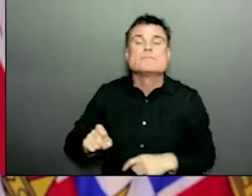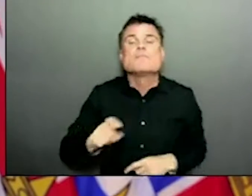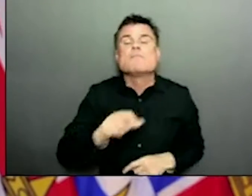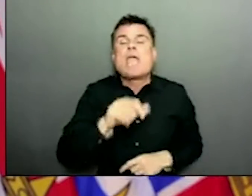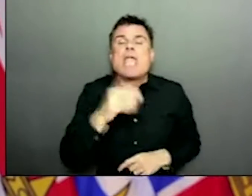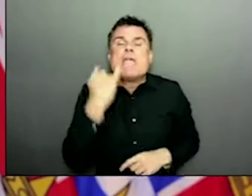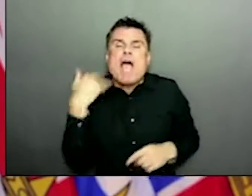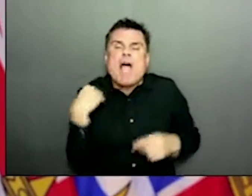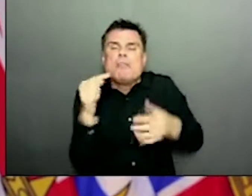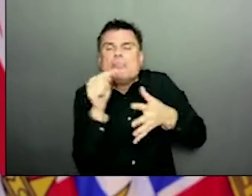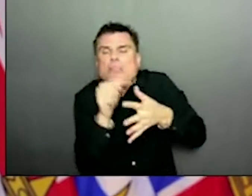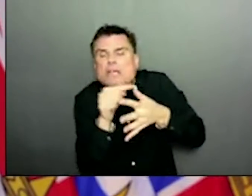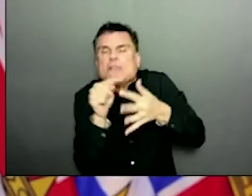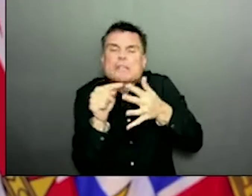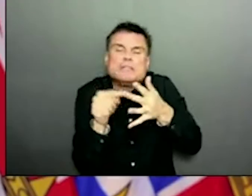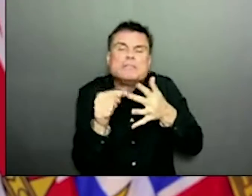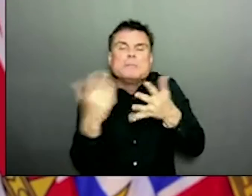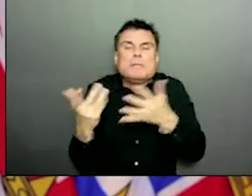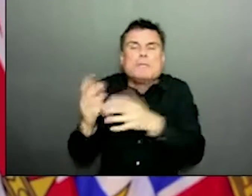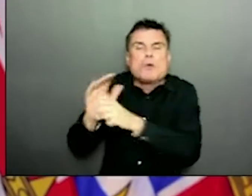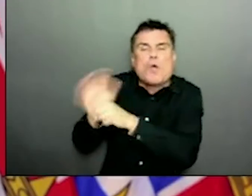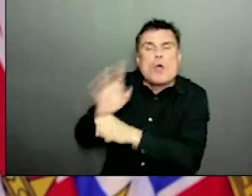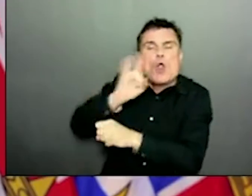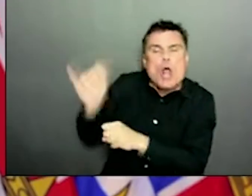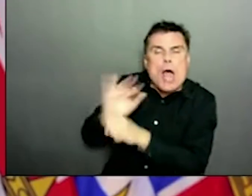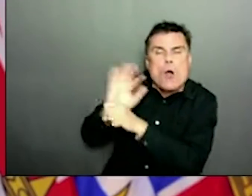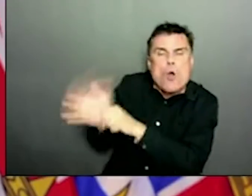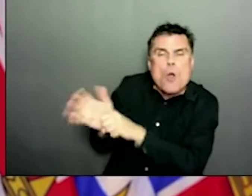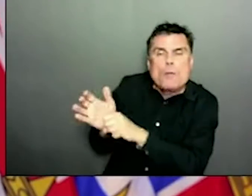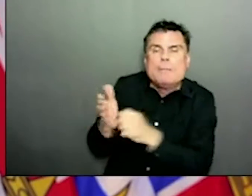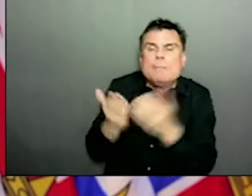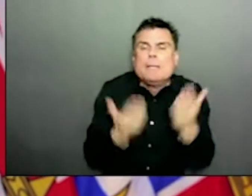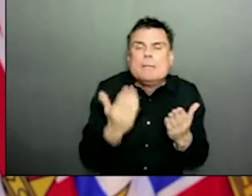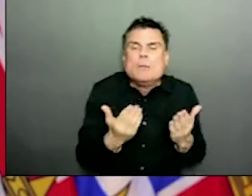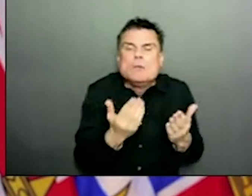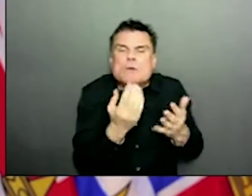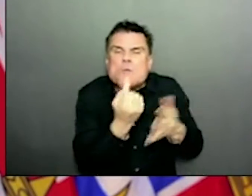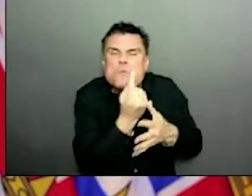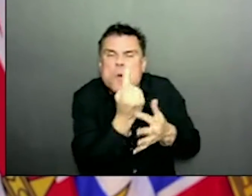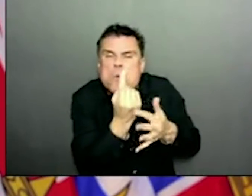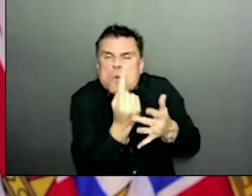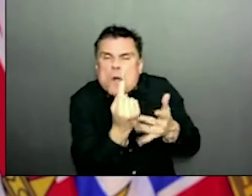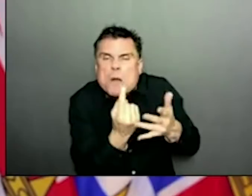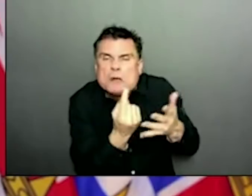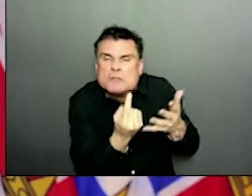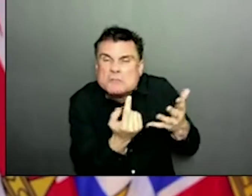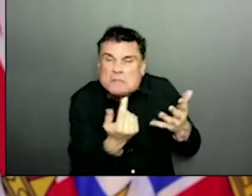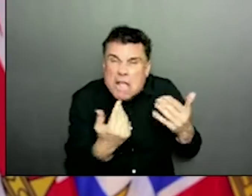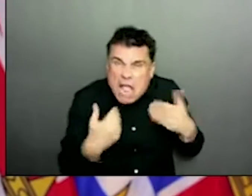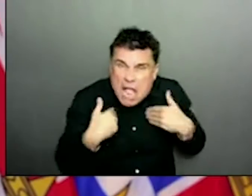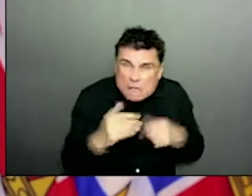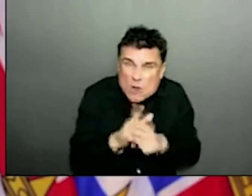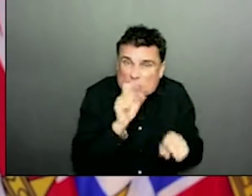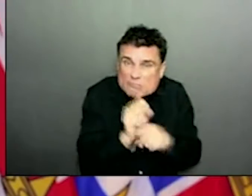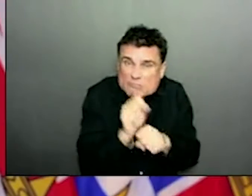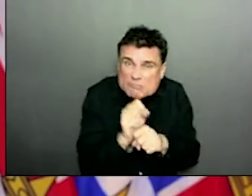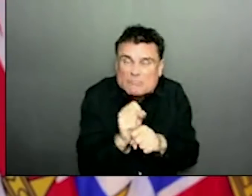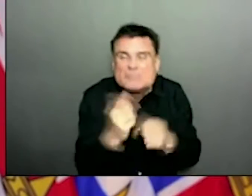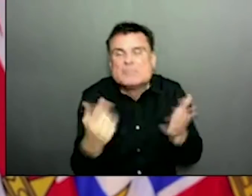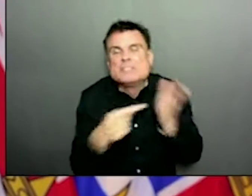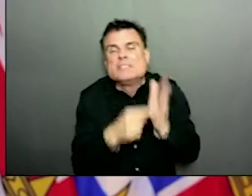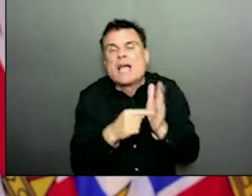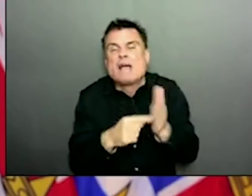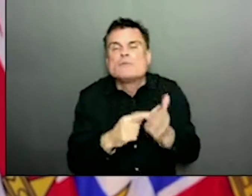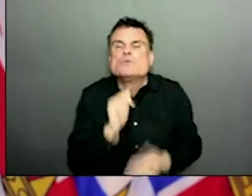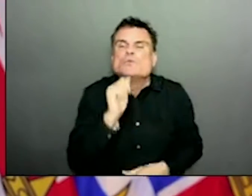don't necessarily mean you have the virus. Those are things that are fairly common this time of year, like sore throat,